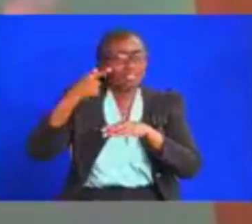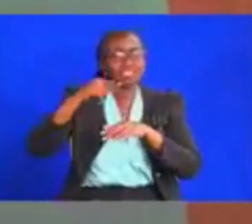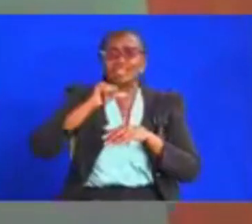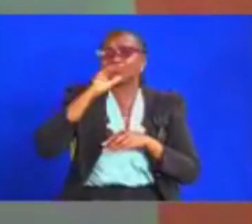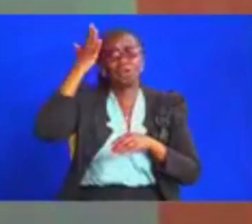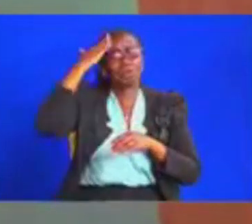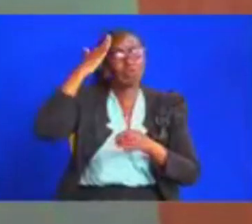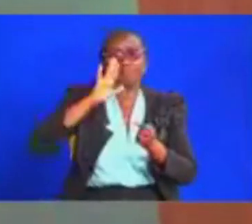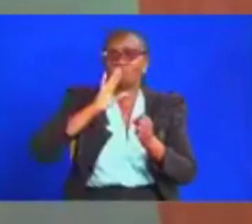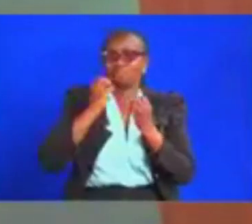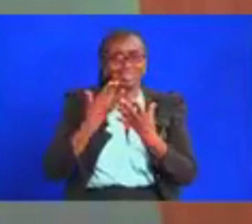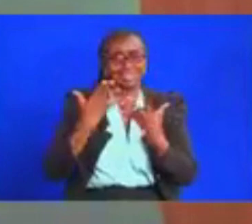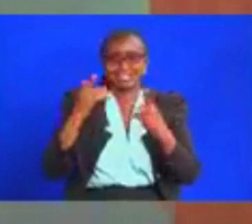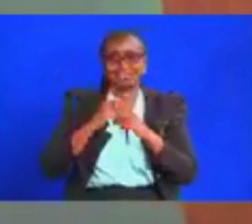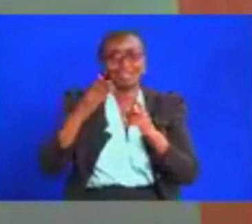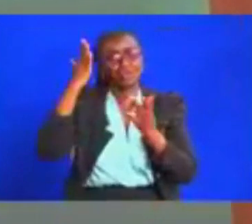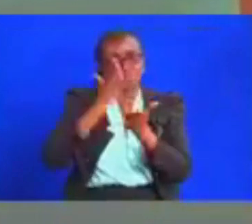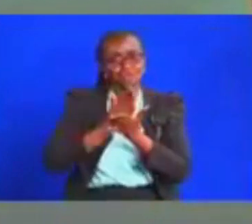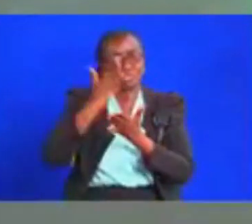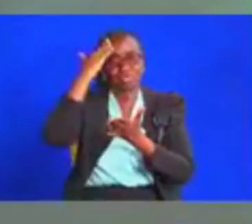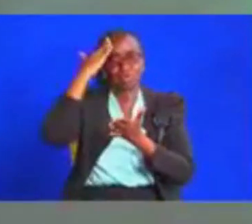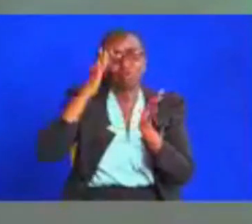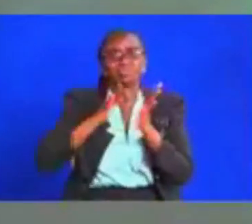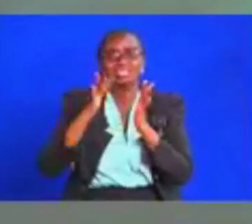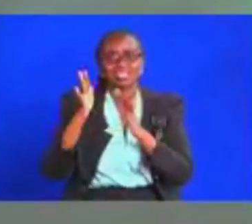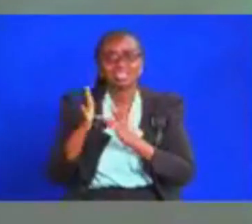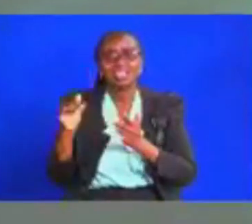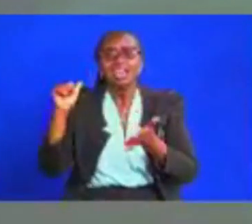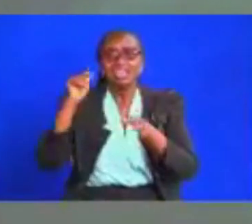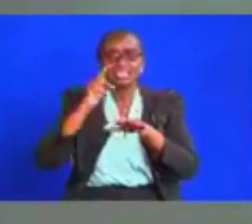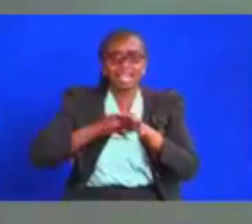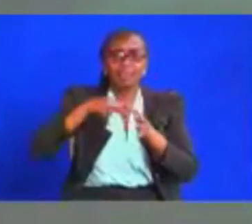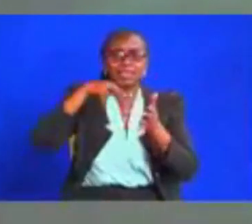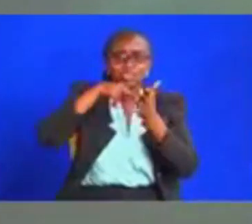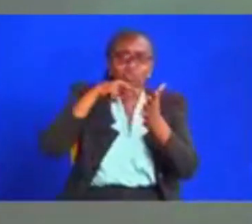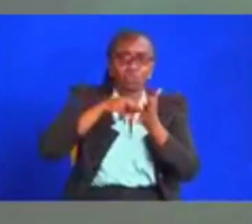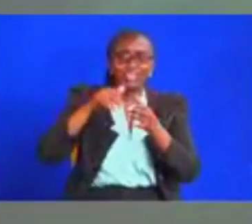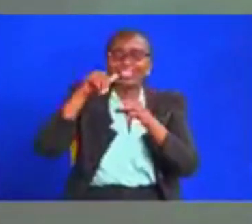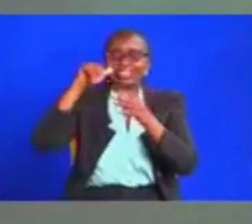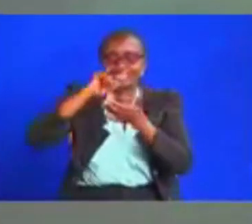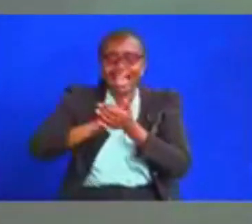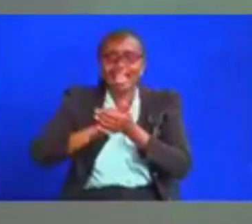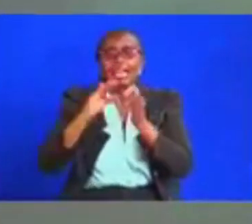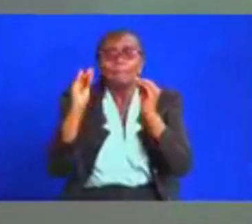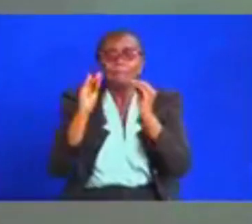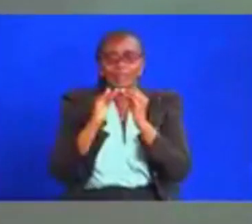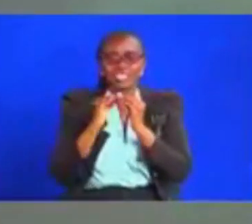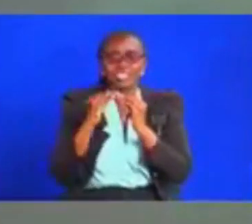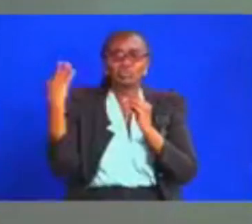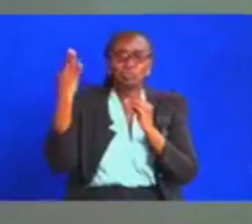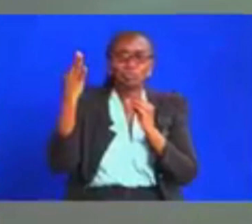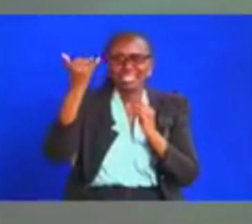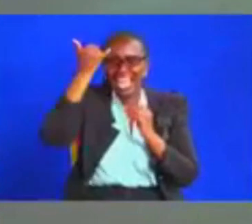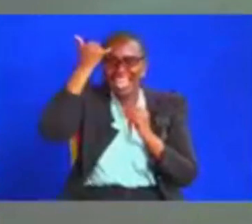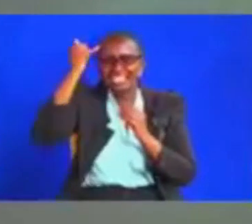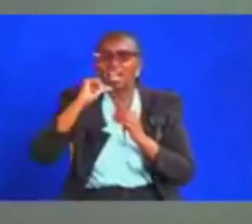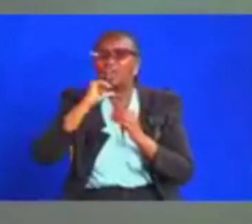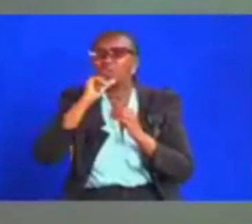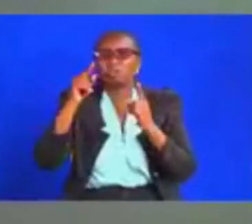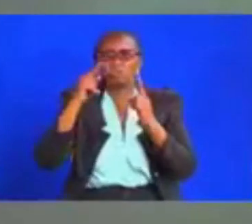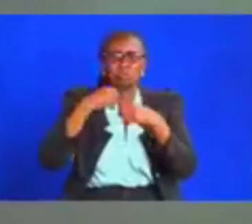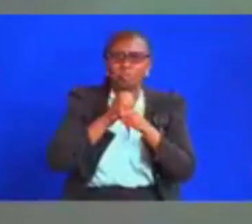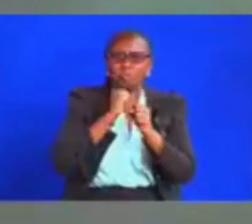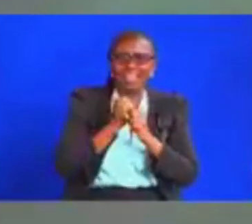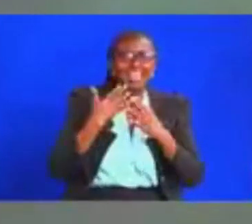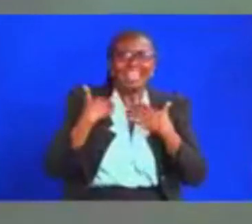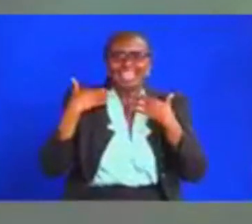much, but they knew him. And when they stood upon those crusade grounds, the idea was not to cause short legs to grow.